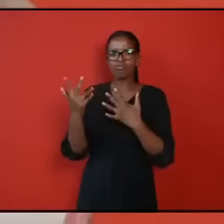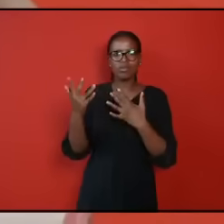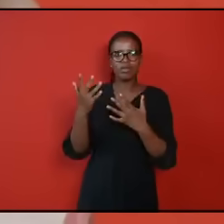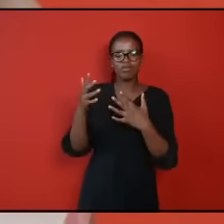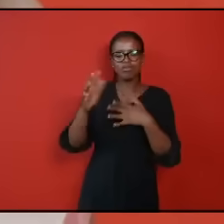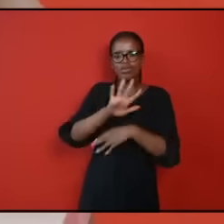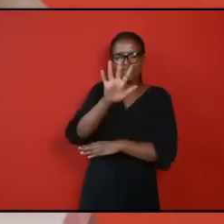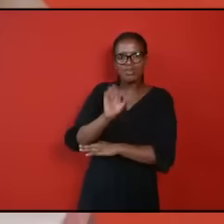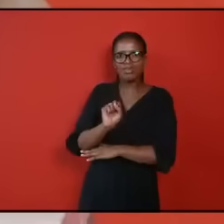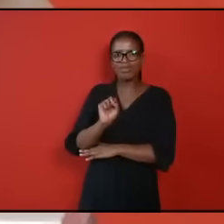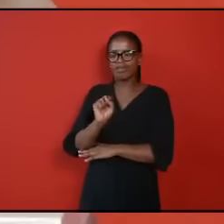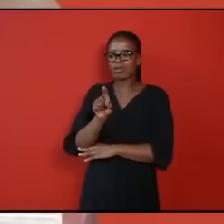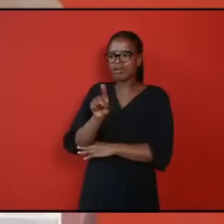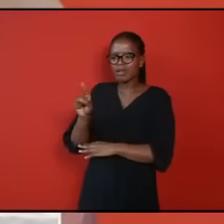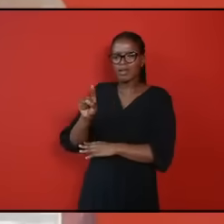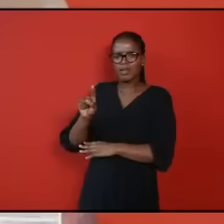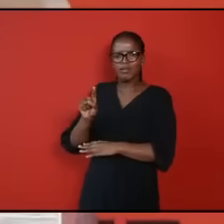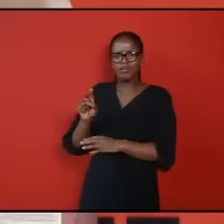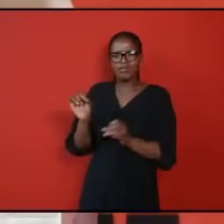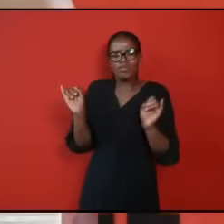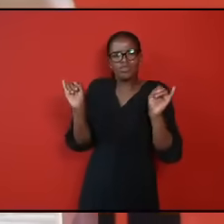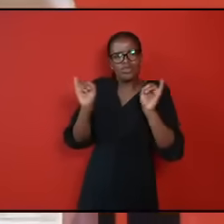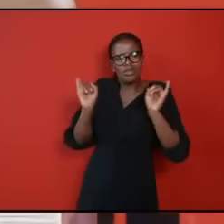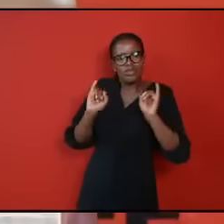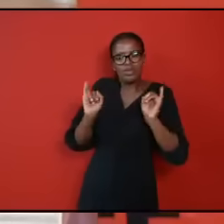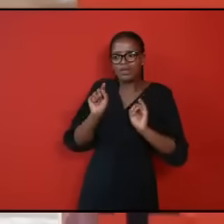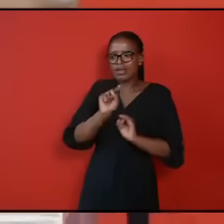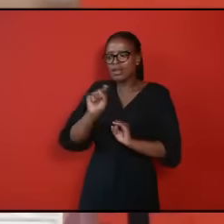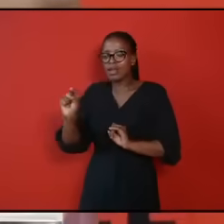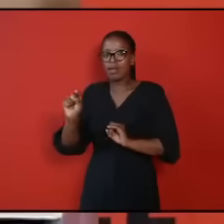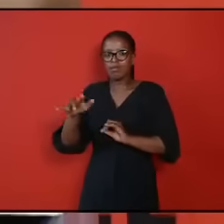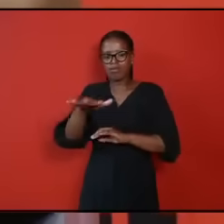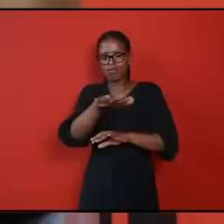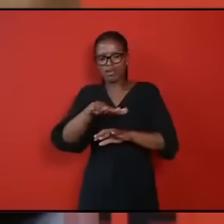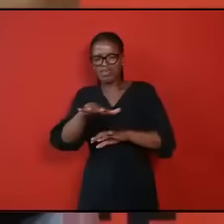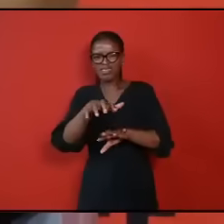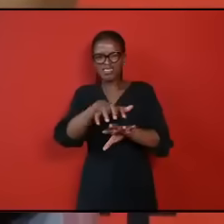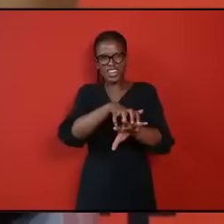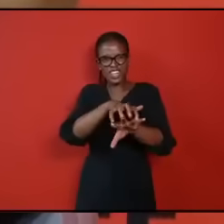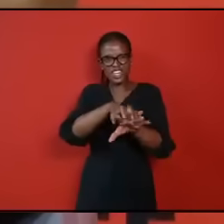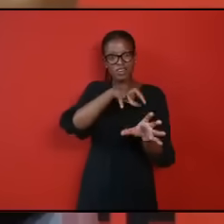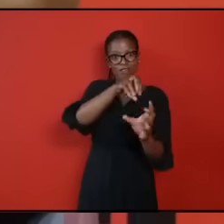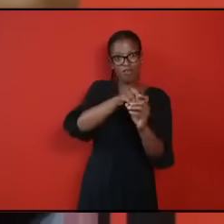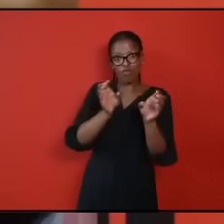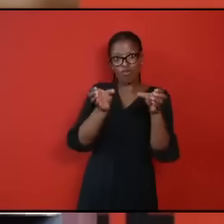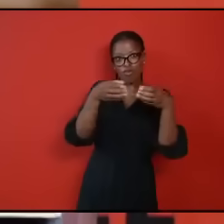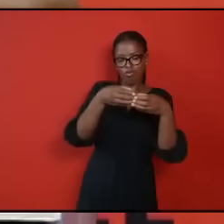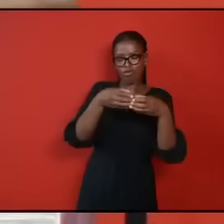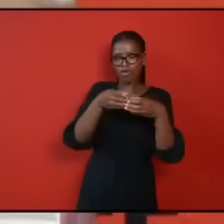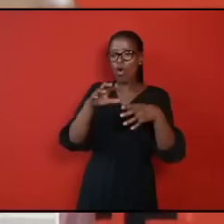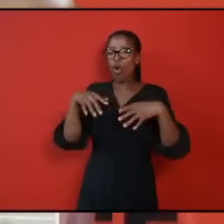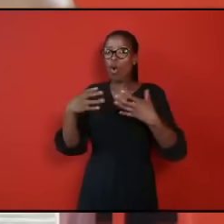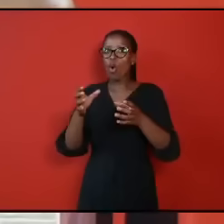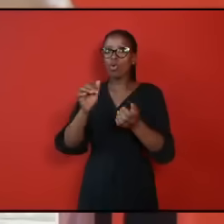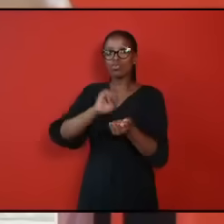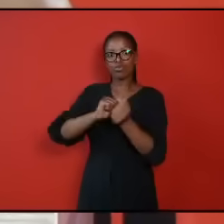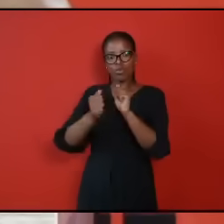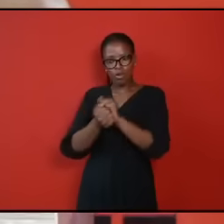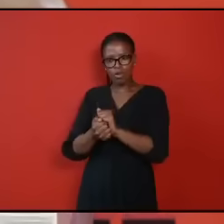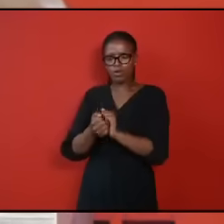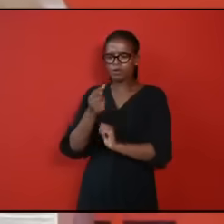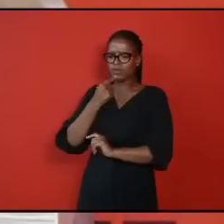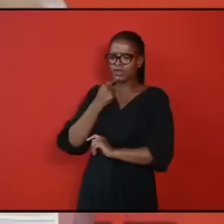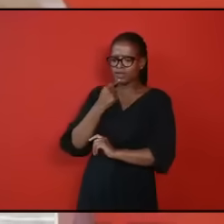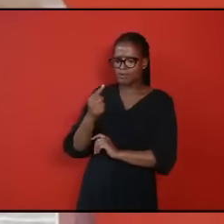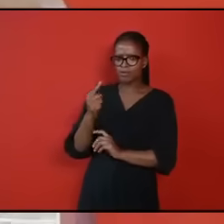South African will say, especially those in the space of arts and culture and sports, should be able to say we